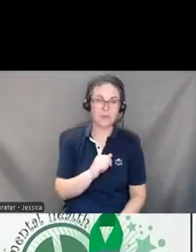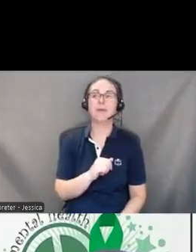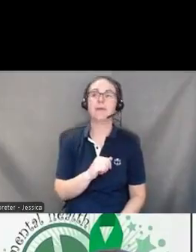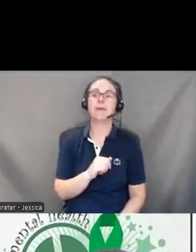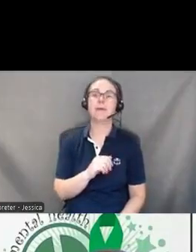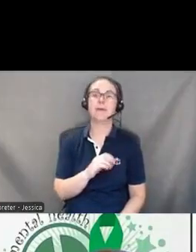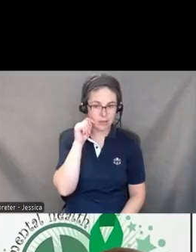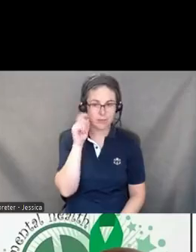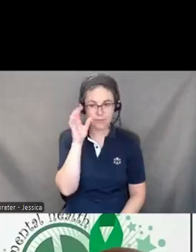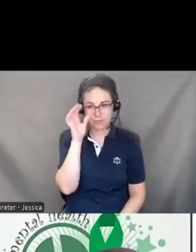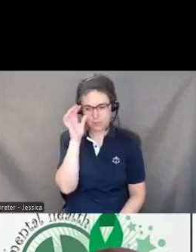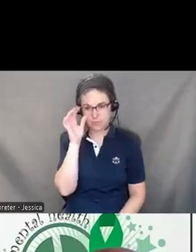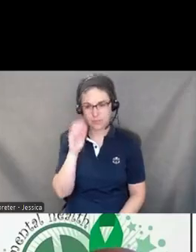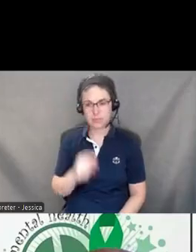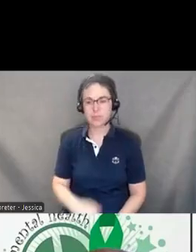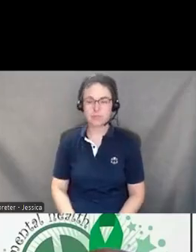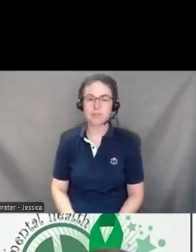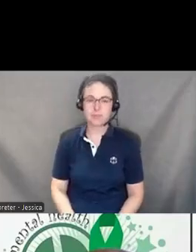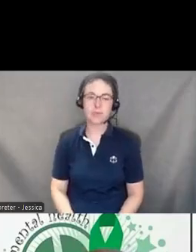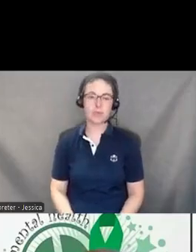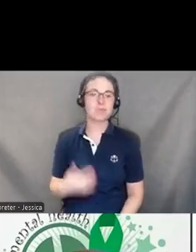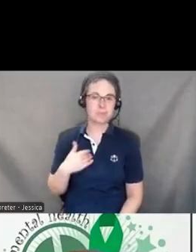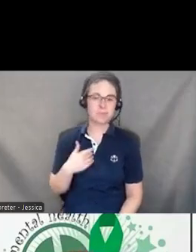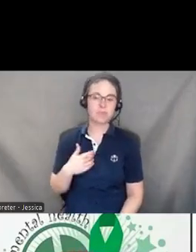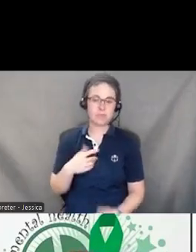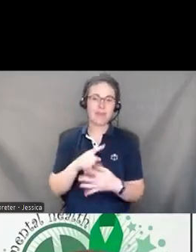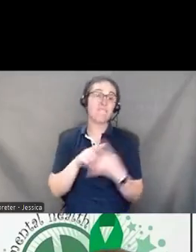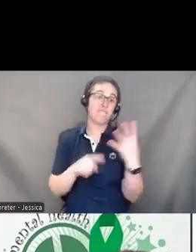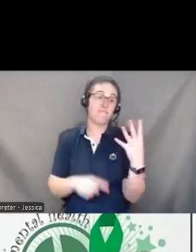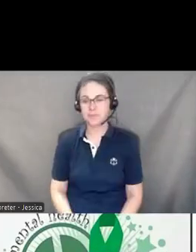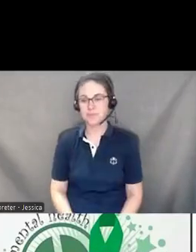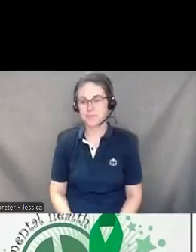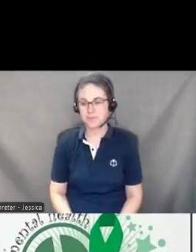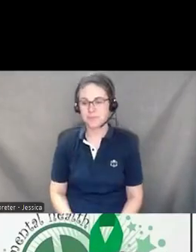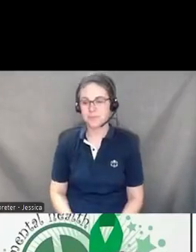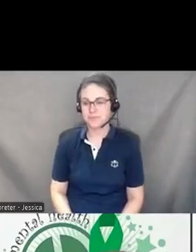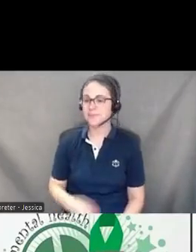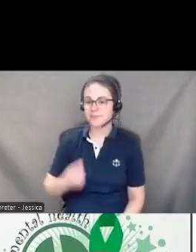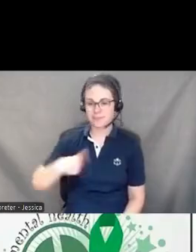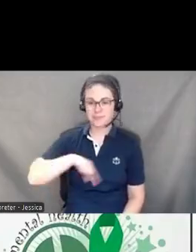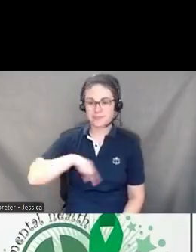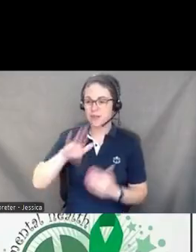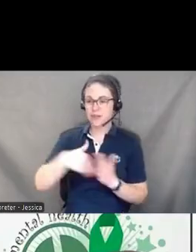then Temecula. And Temecula. So we have 4. We are all